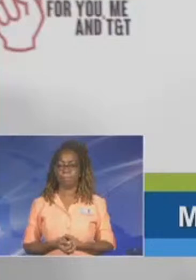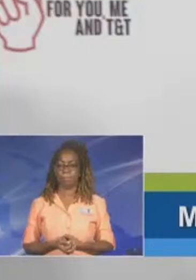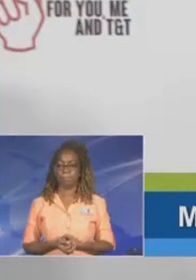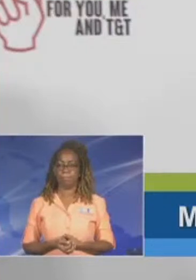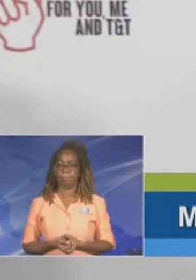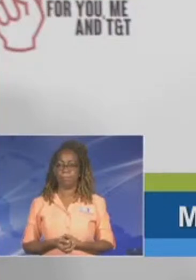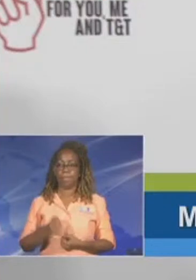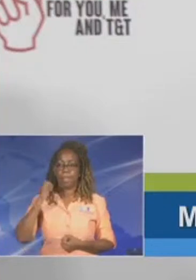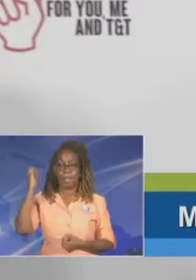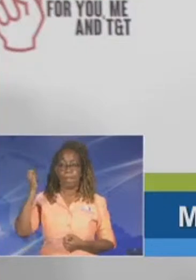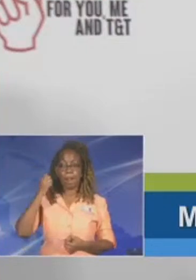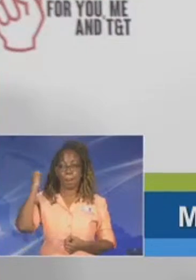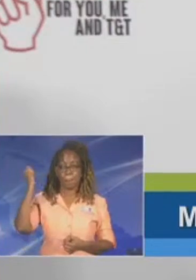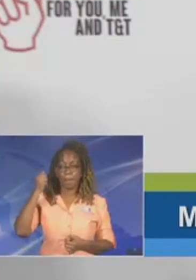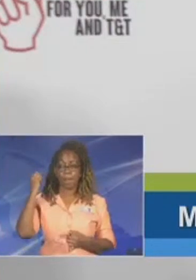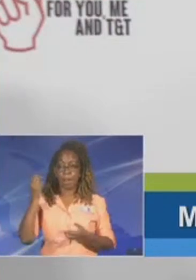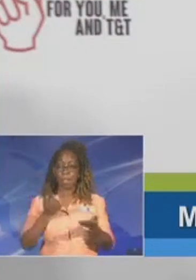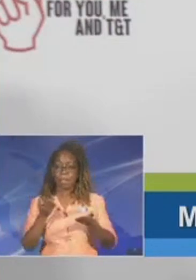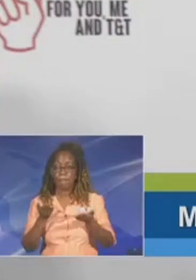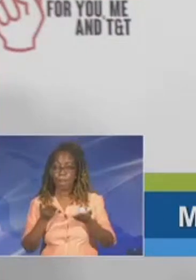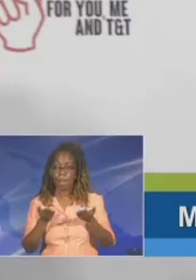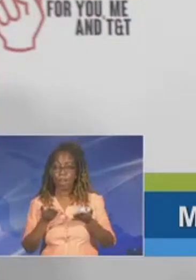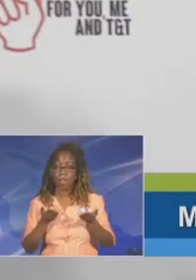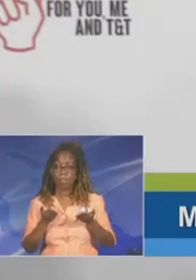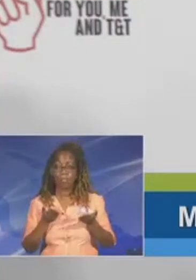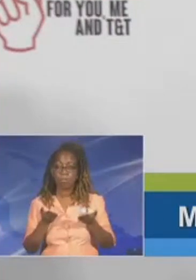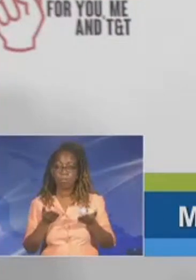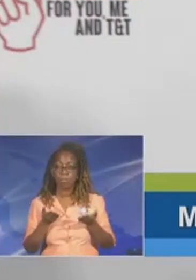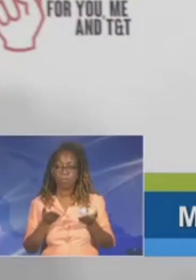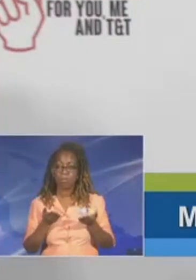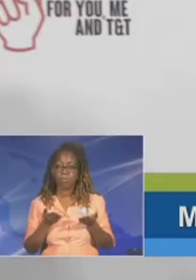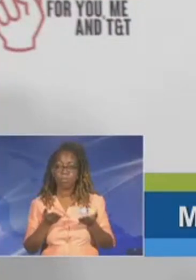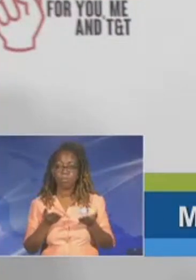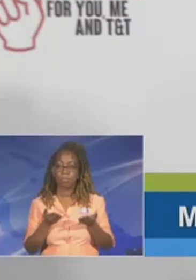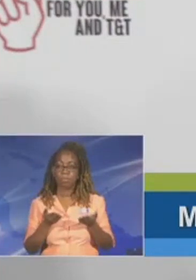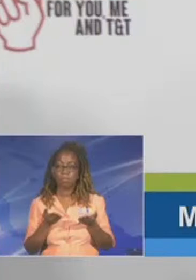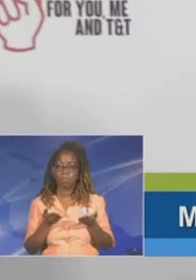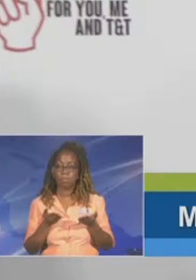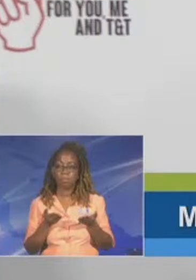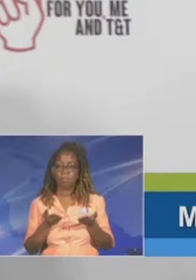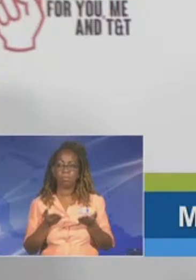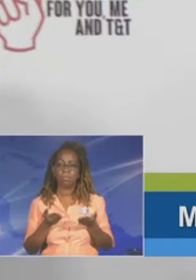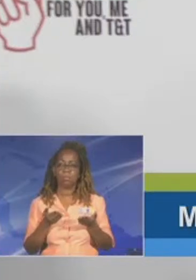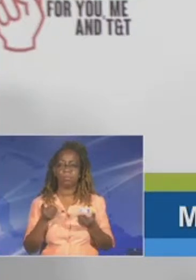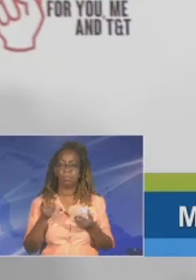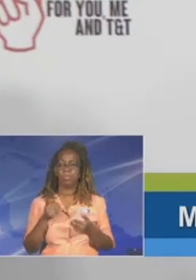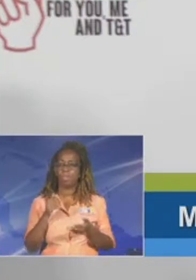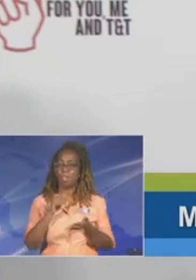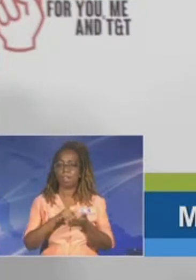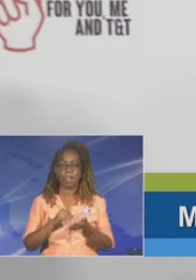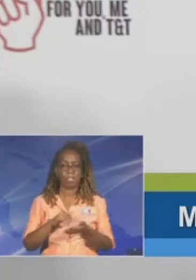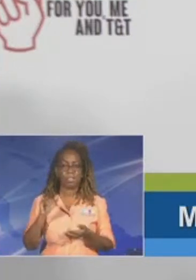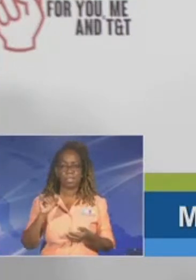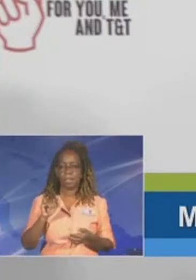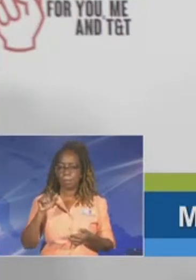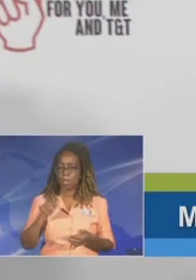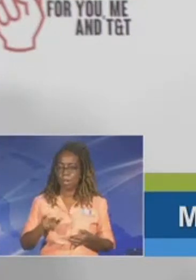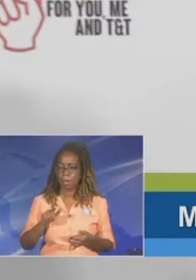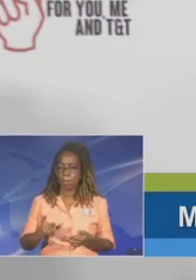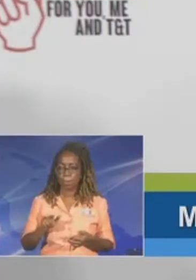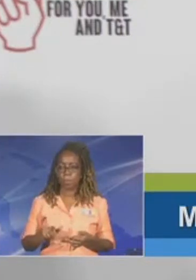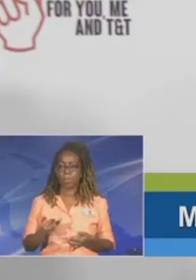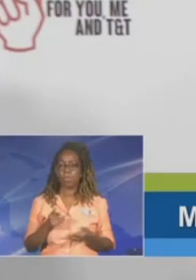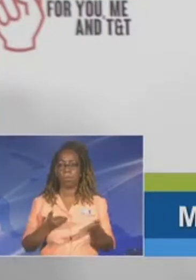ambulance services, another indicator that we use, has a low overall usage for COVID-19